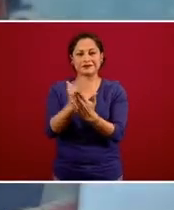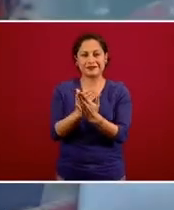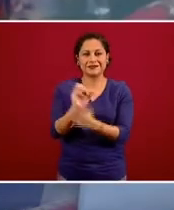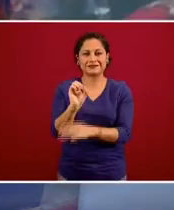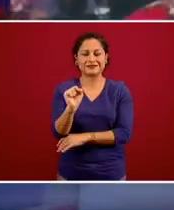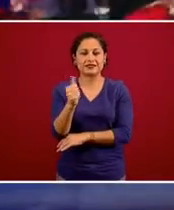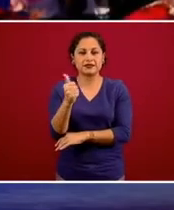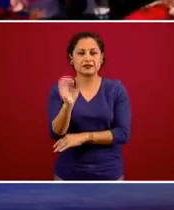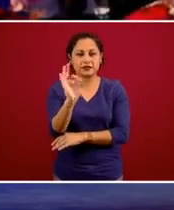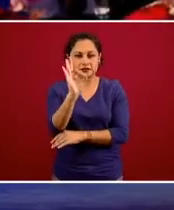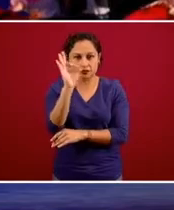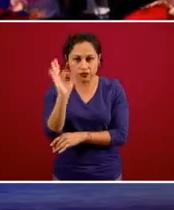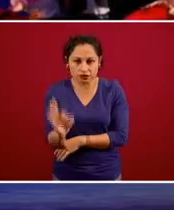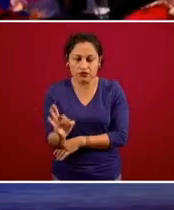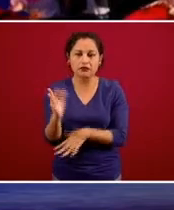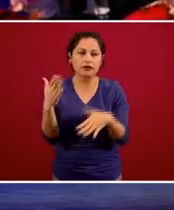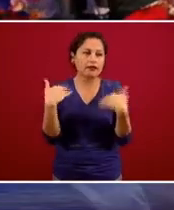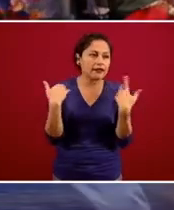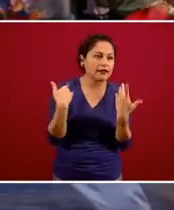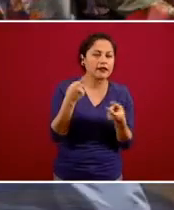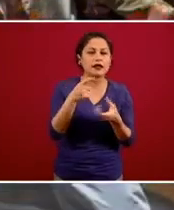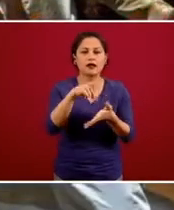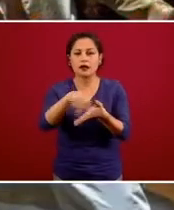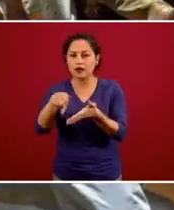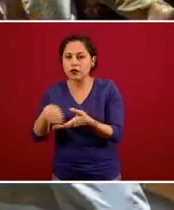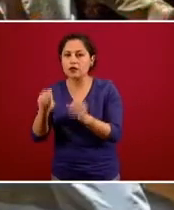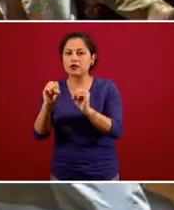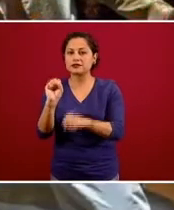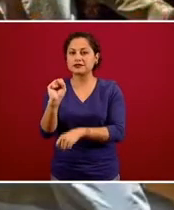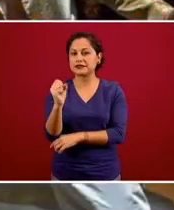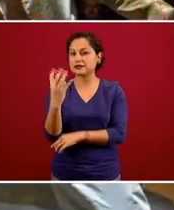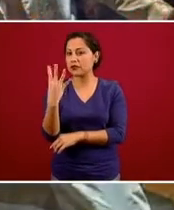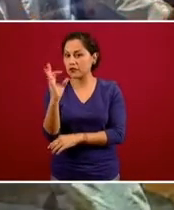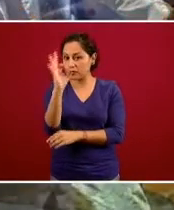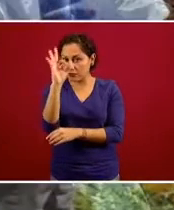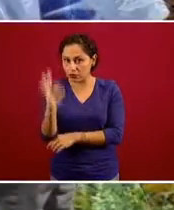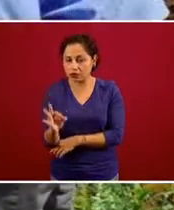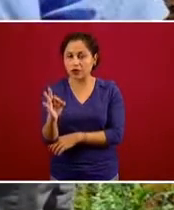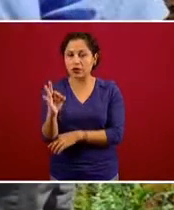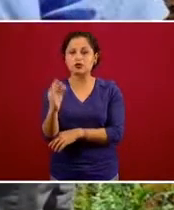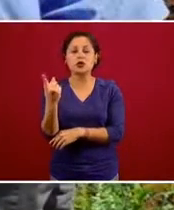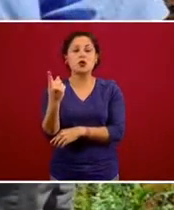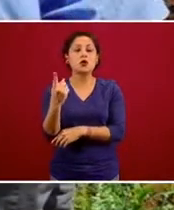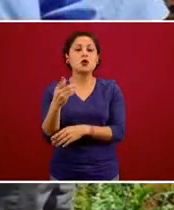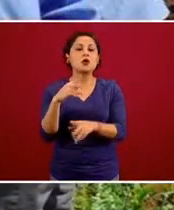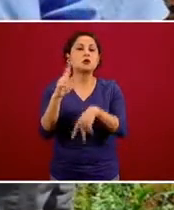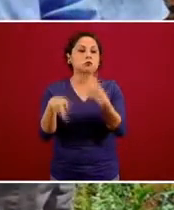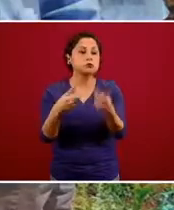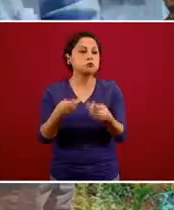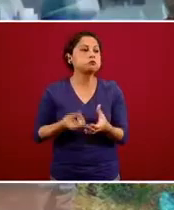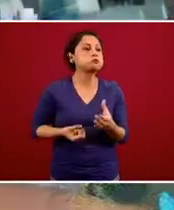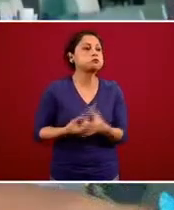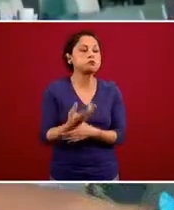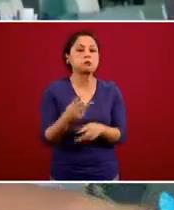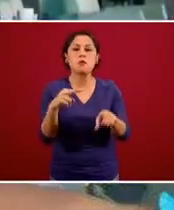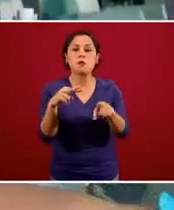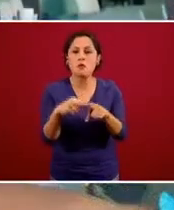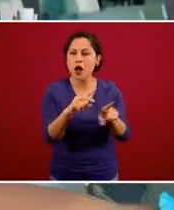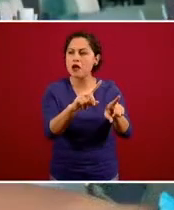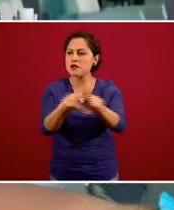Yeah. Of how there was a decrease of 66% of entertainment and purchases, 54% of